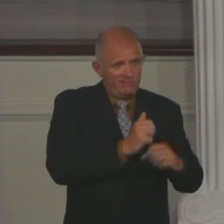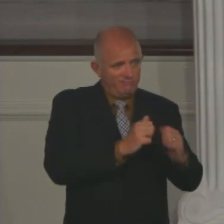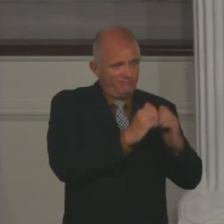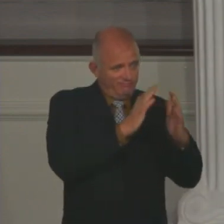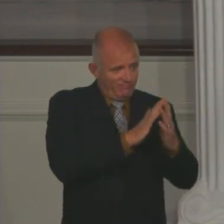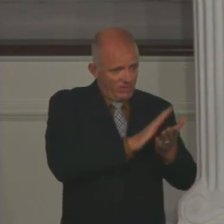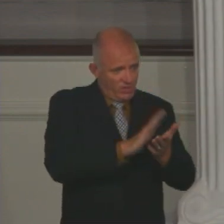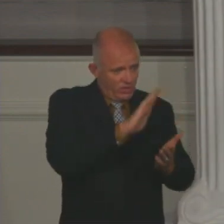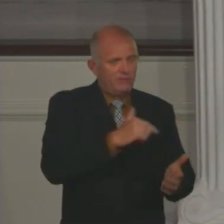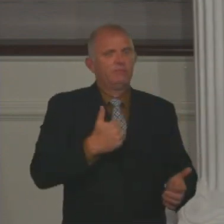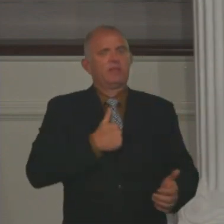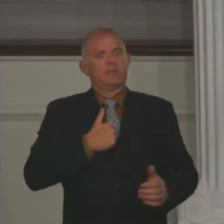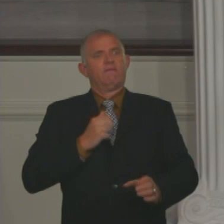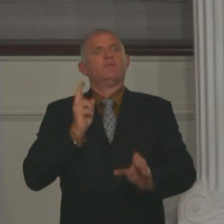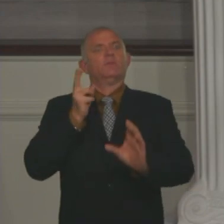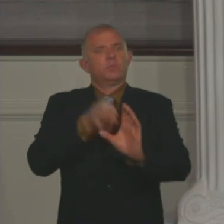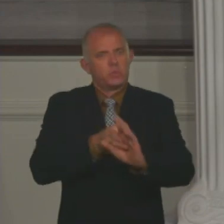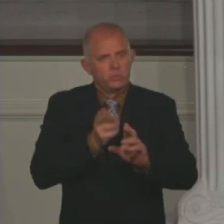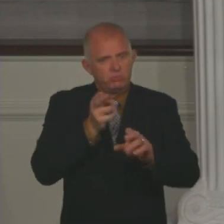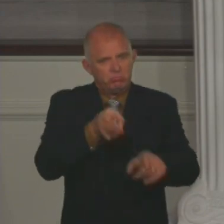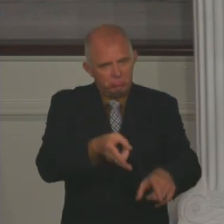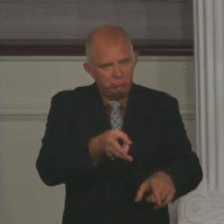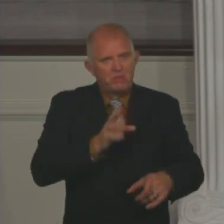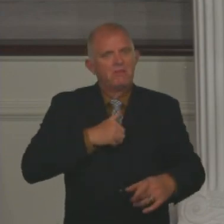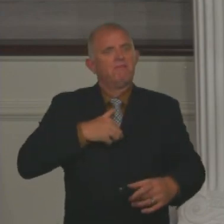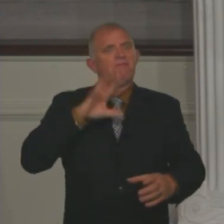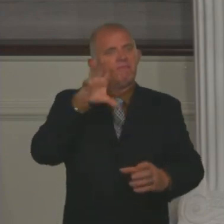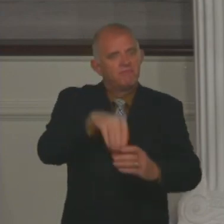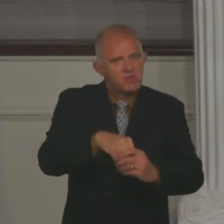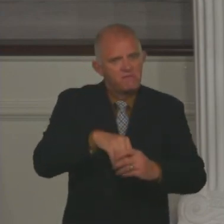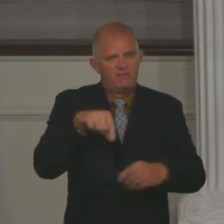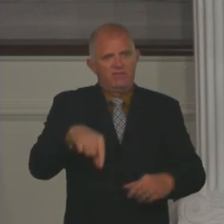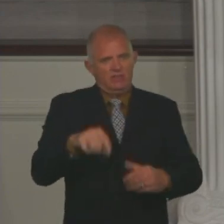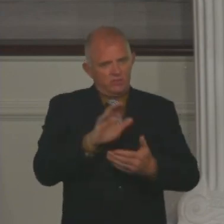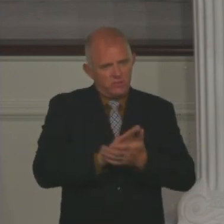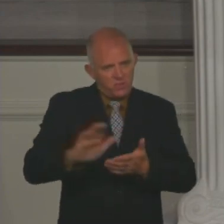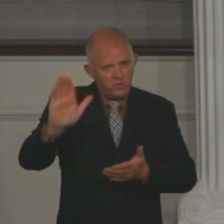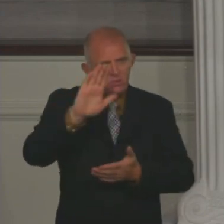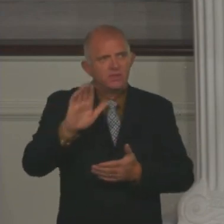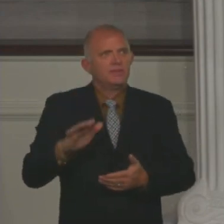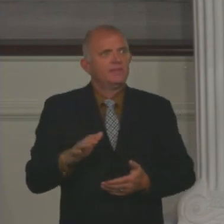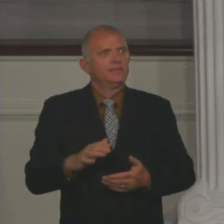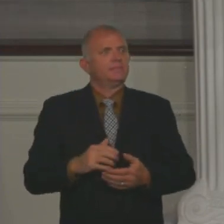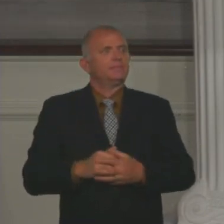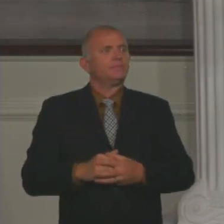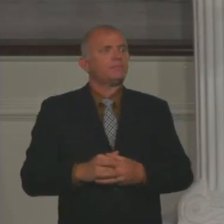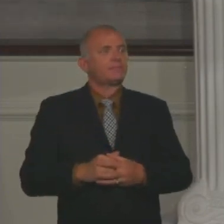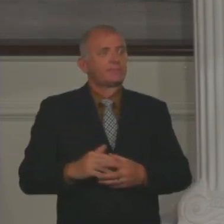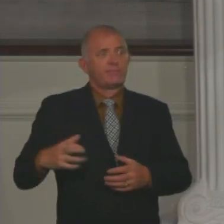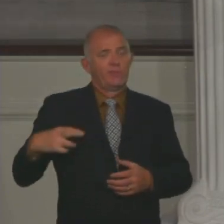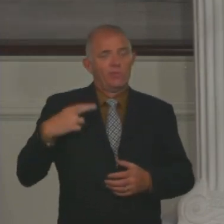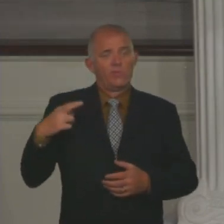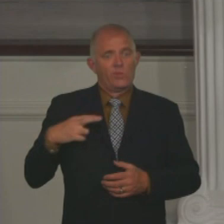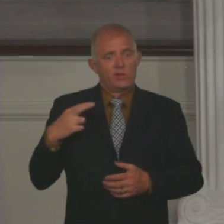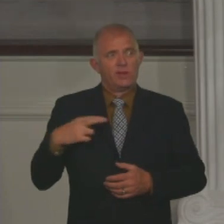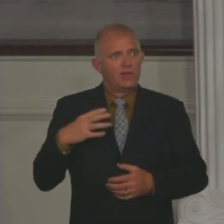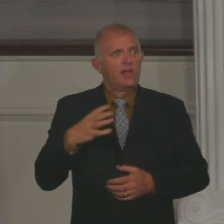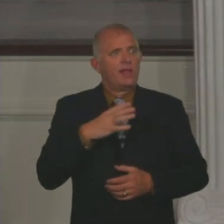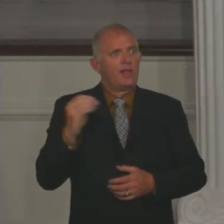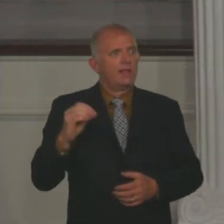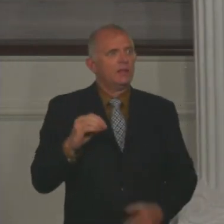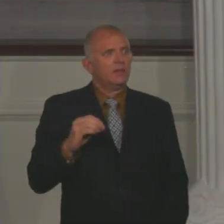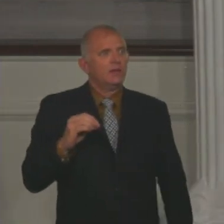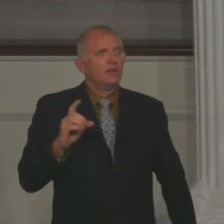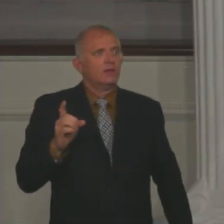here and to be a part of this institution. And of course, Dr. Young back then, Dr. Darrell Moore, Dr.